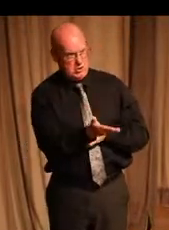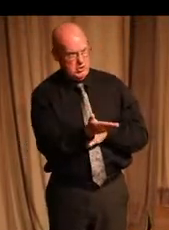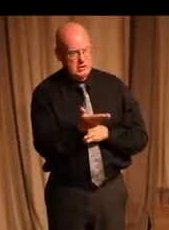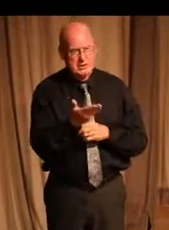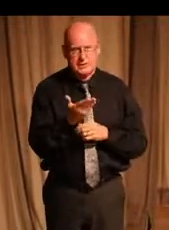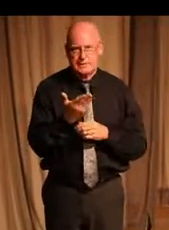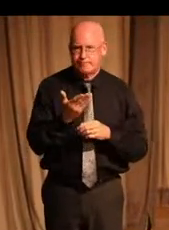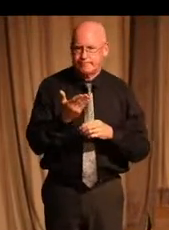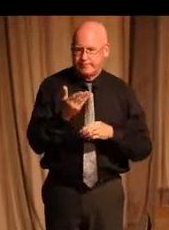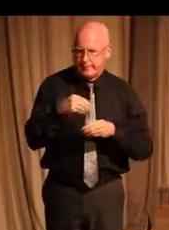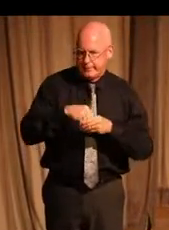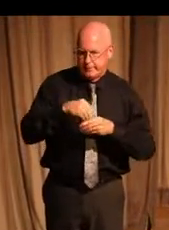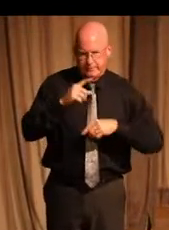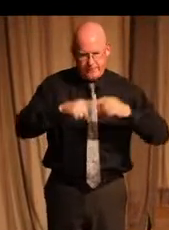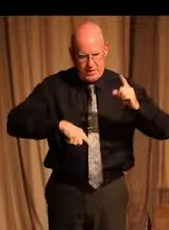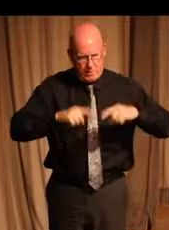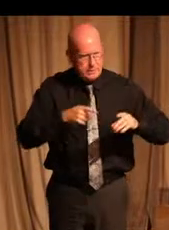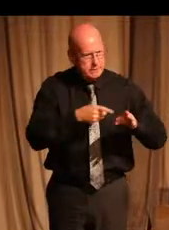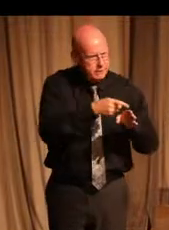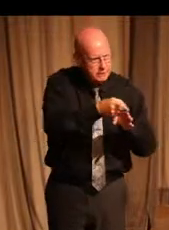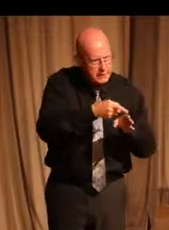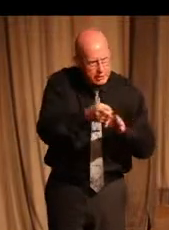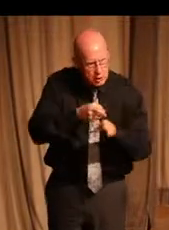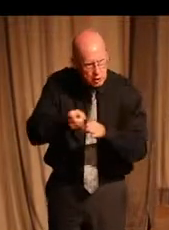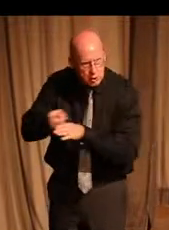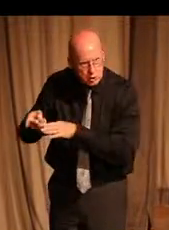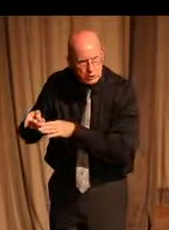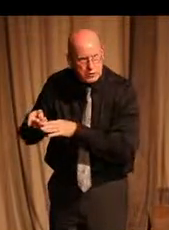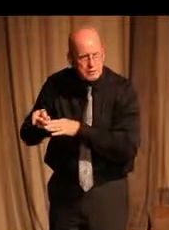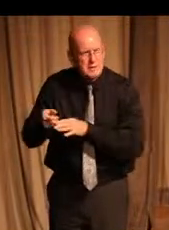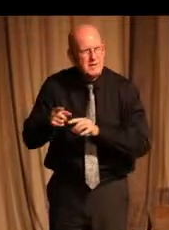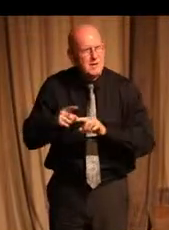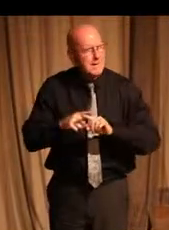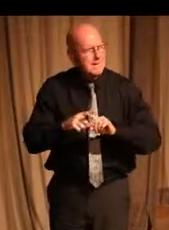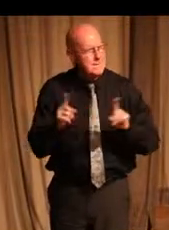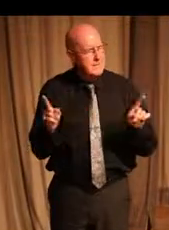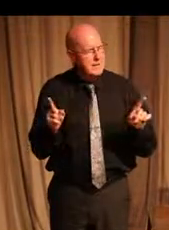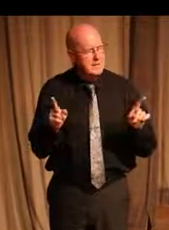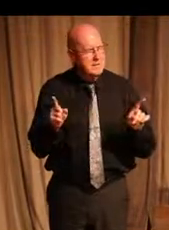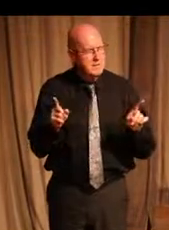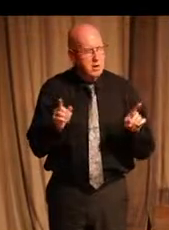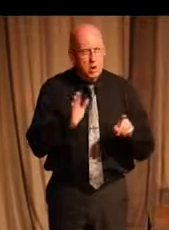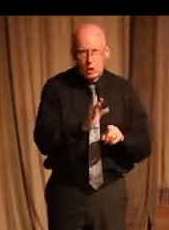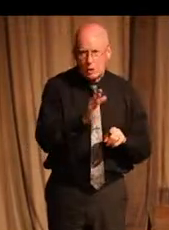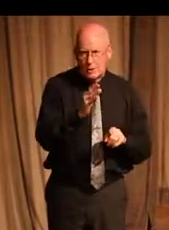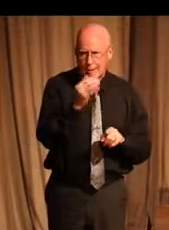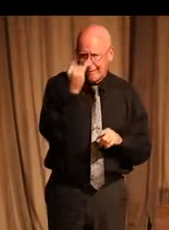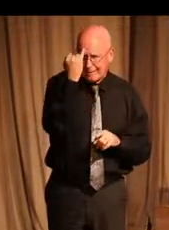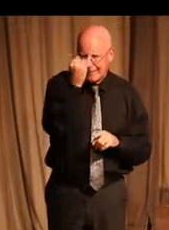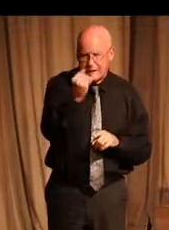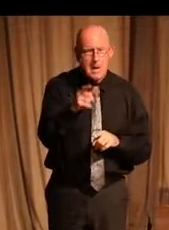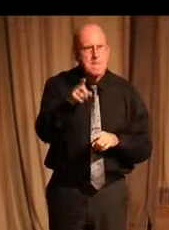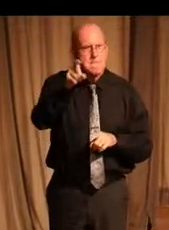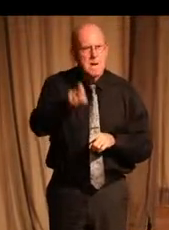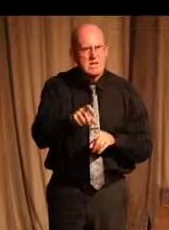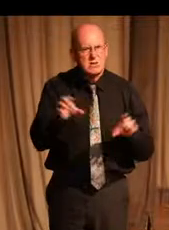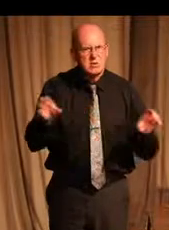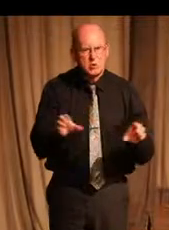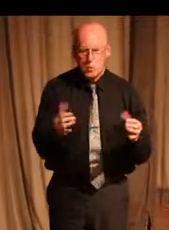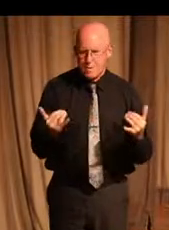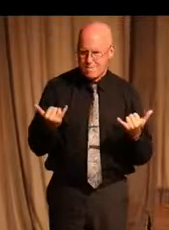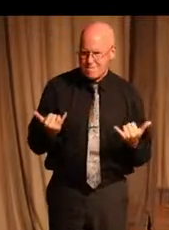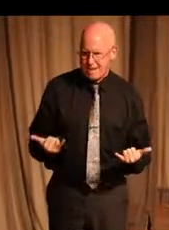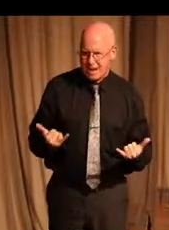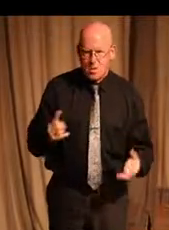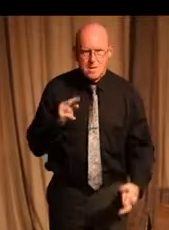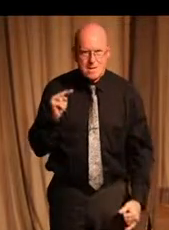different fields, but this idea of it's now. You know, we have to do it. This is